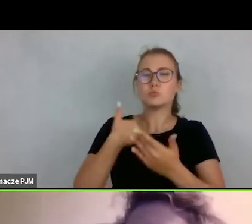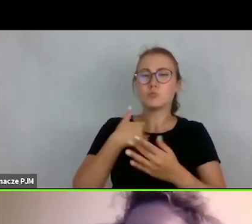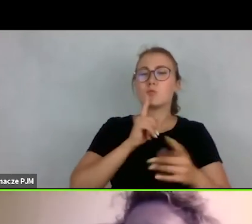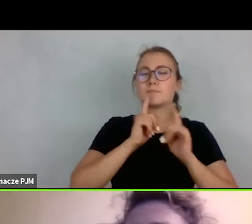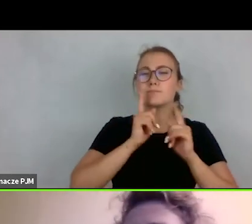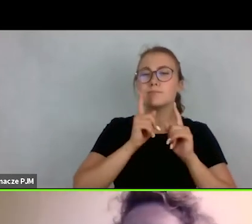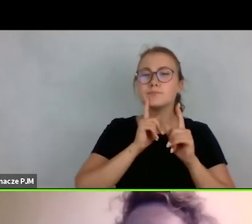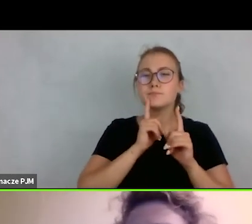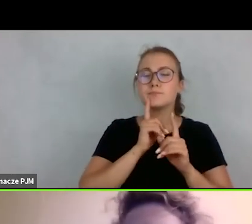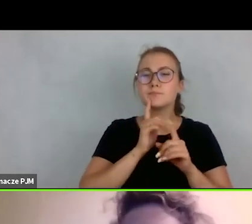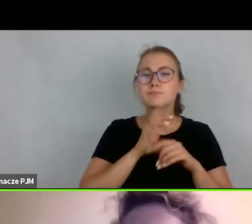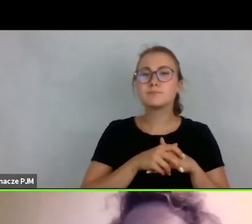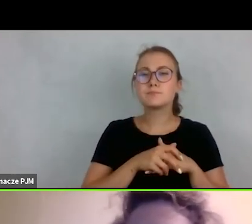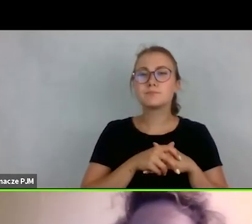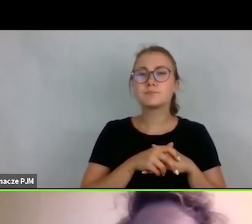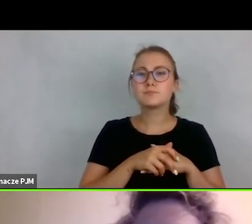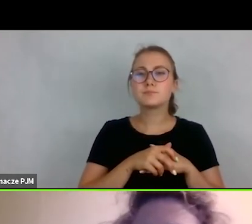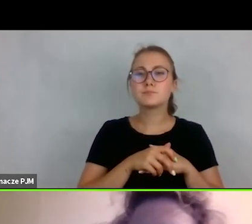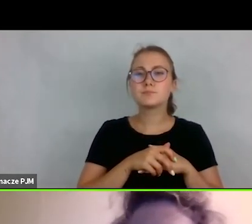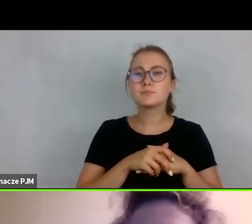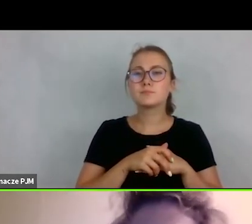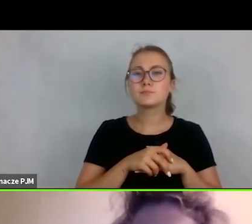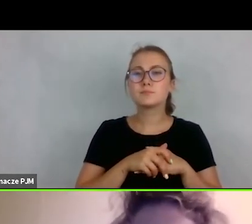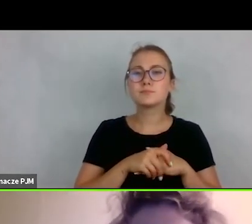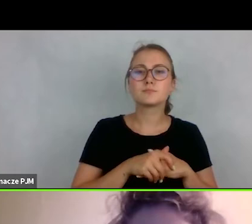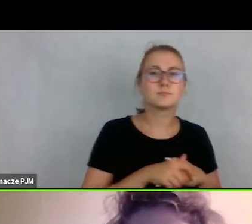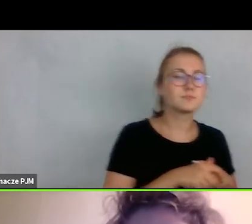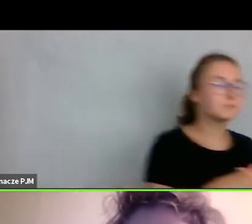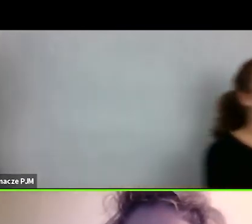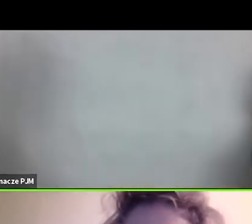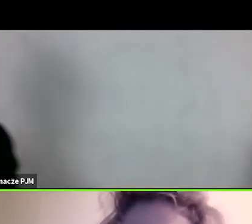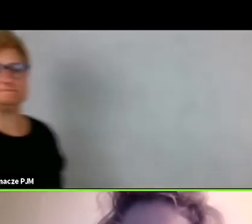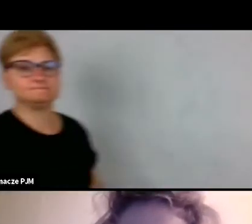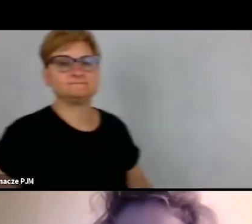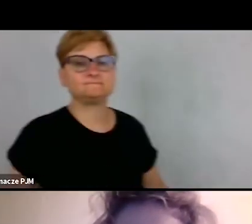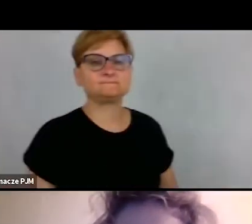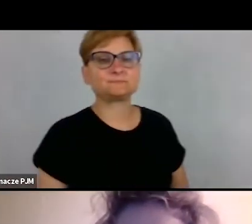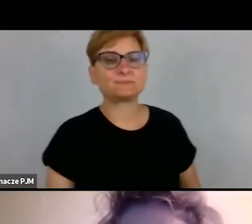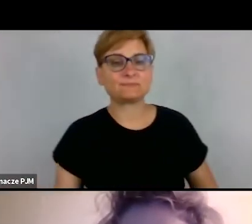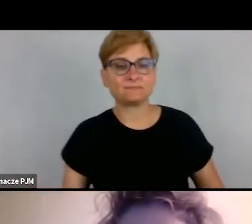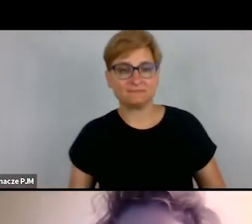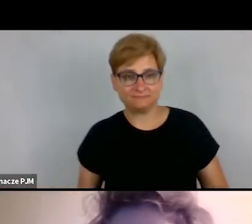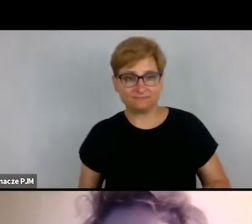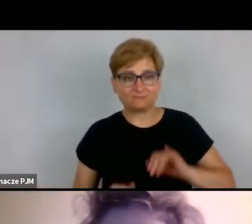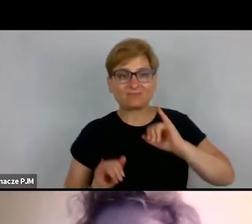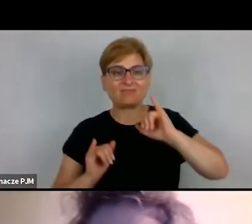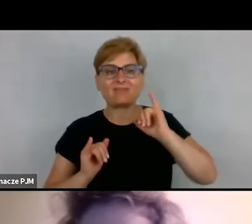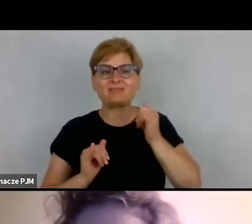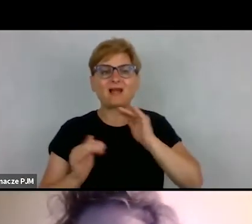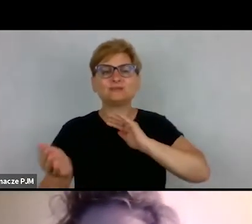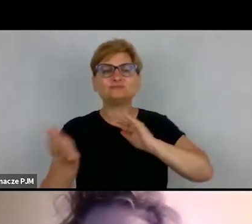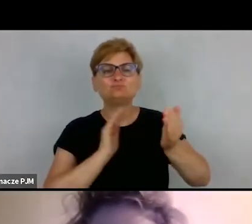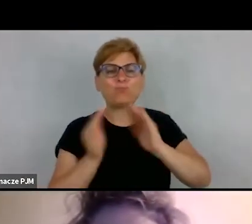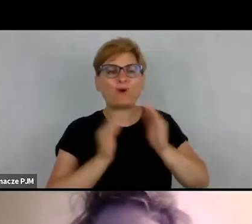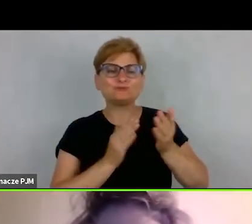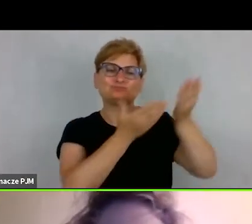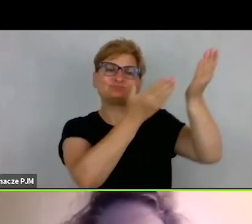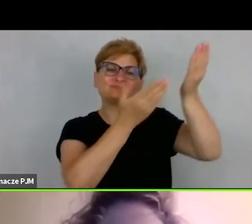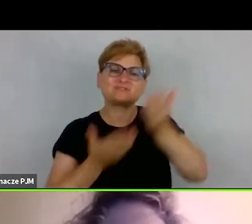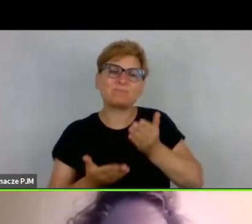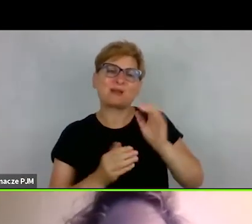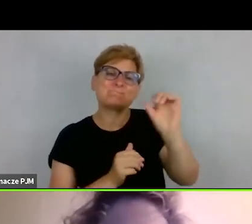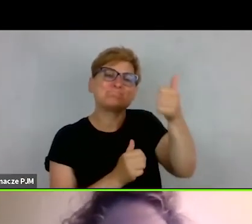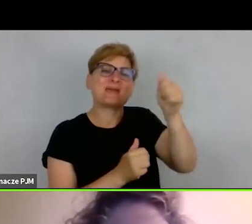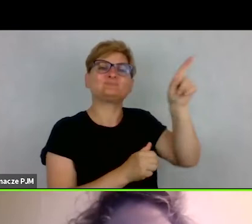to invite the first men in the communities, in the local communities, to cooperation. So, you know, how to, there